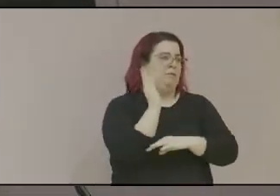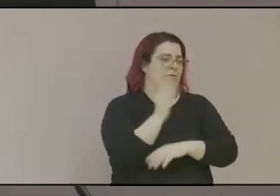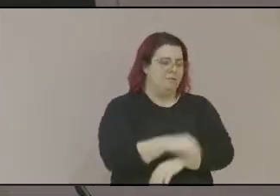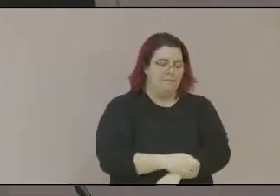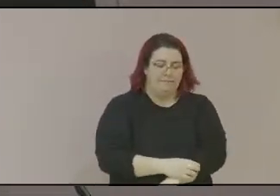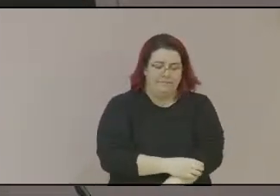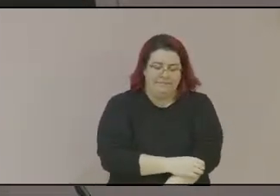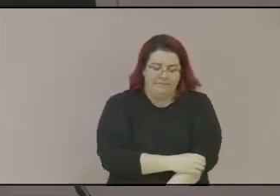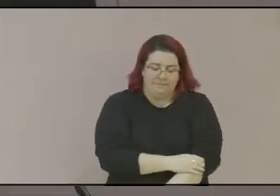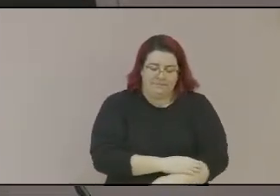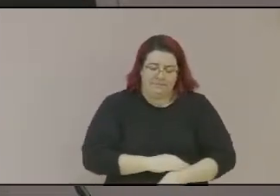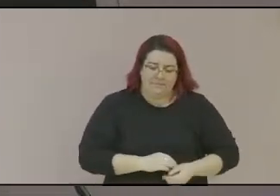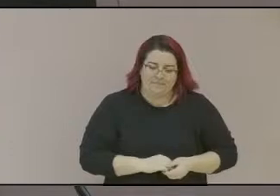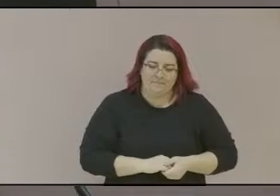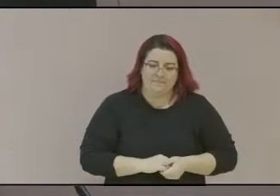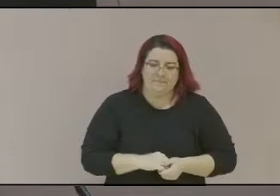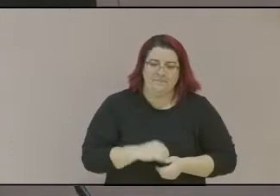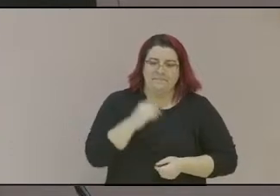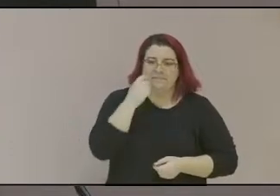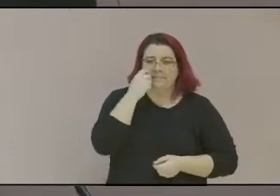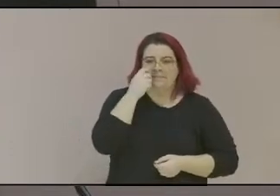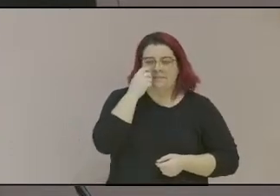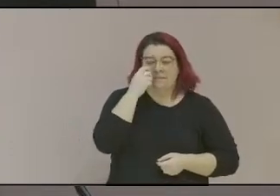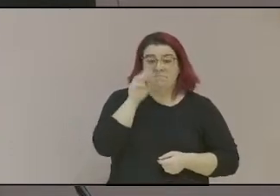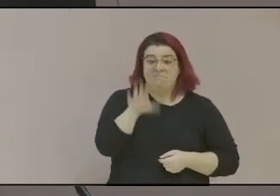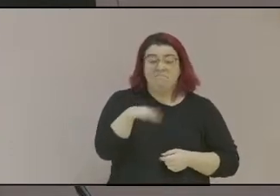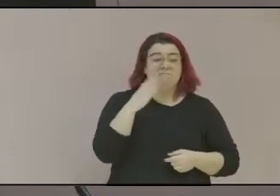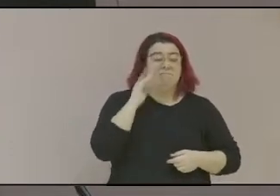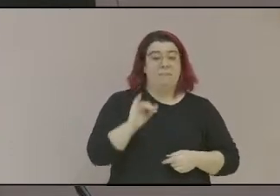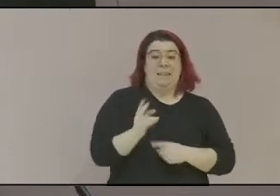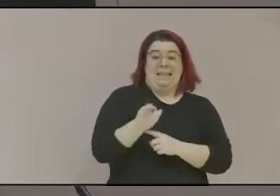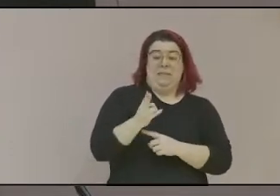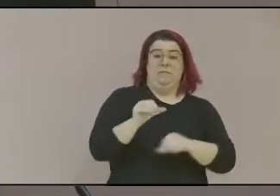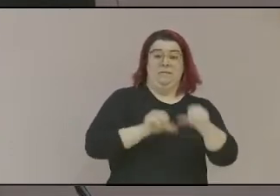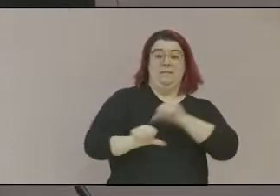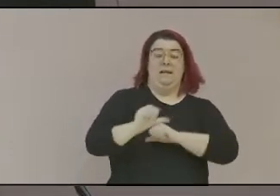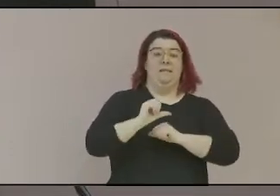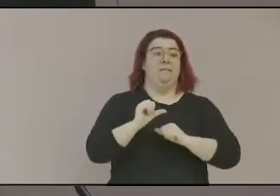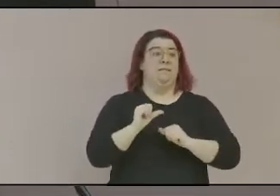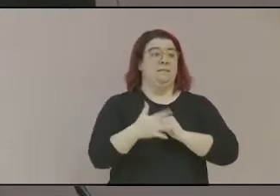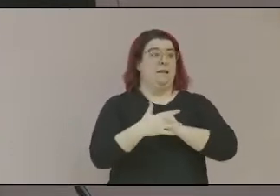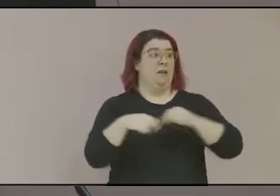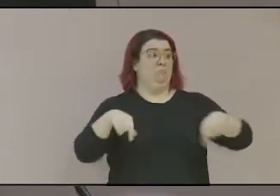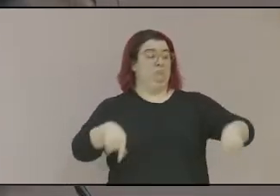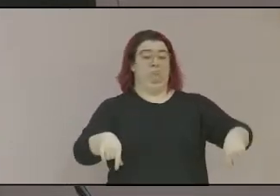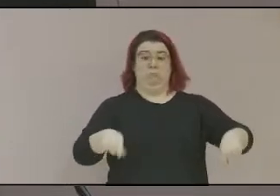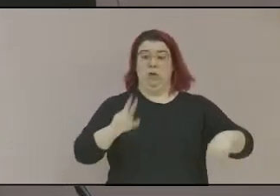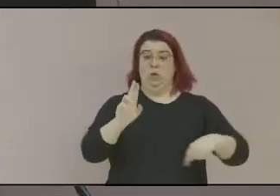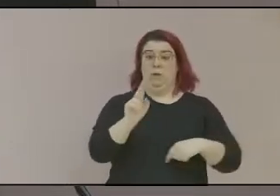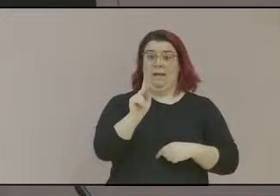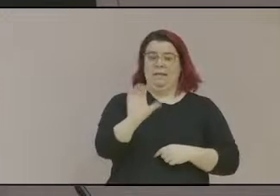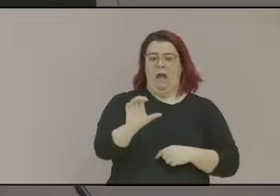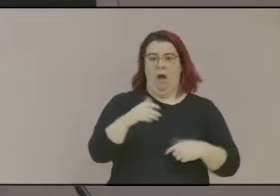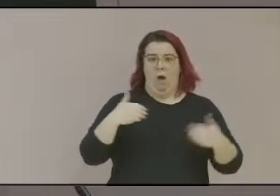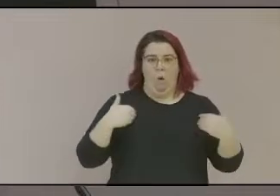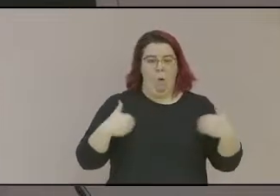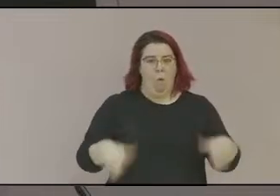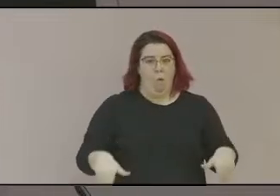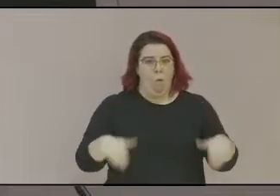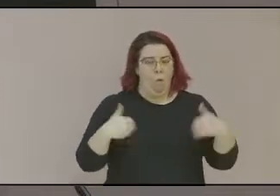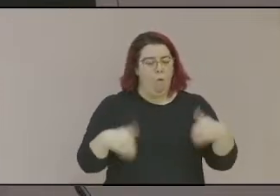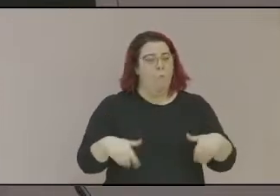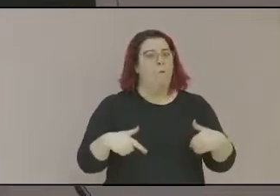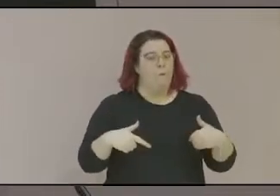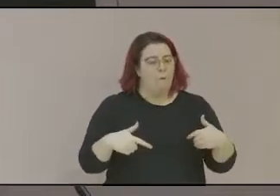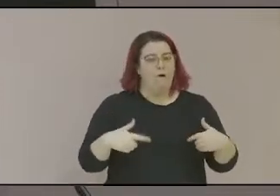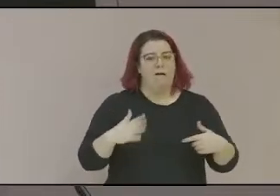So I also just want to note that the History of Science and Technology program at King's is really legendary. My PhD is in History of